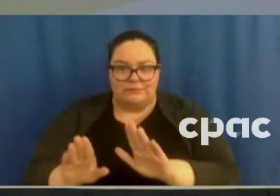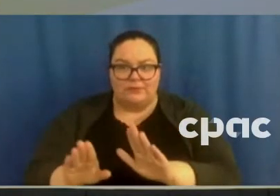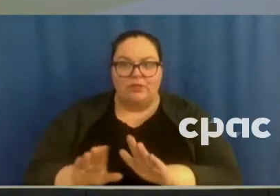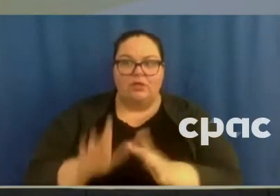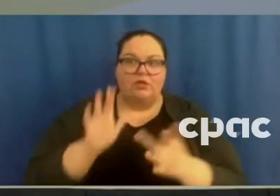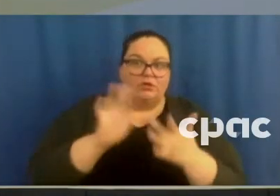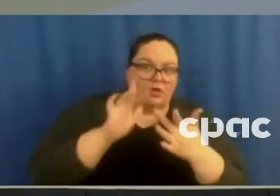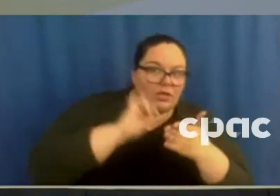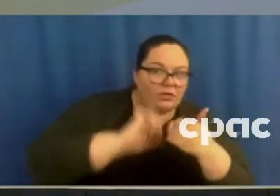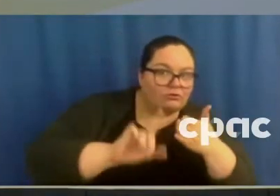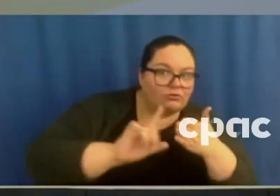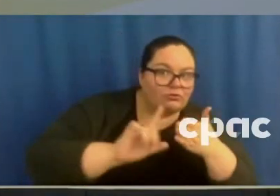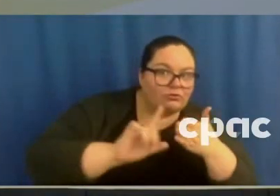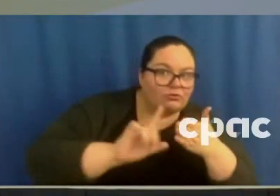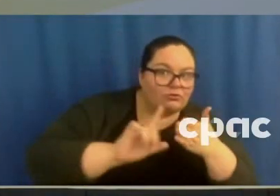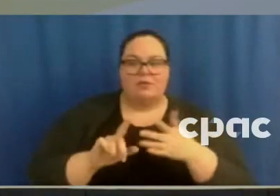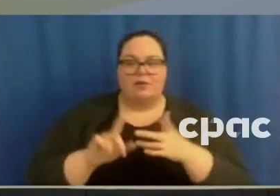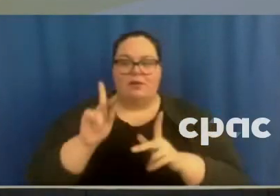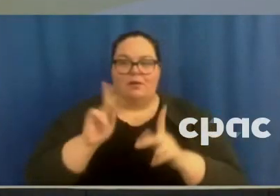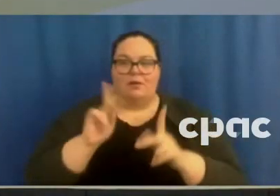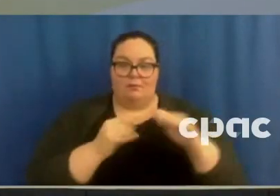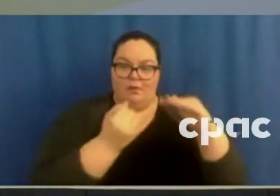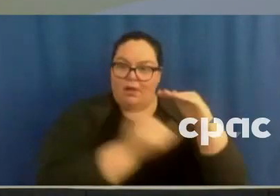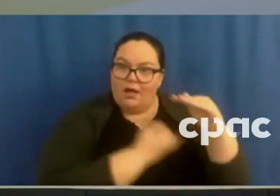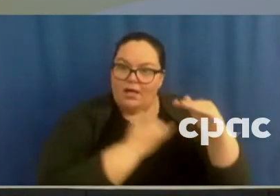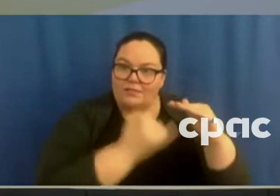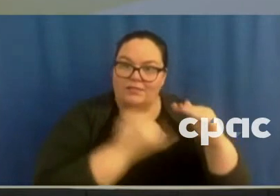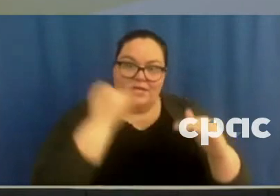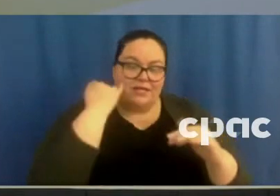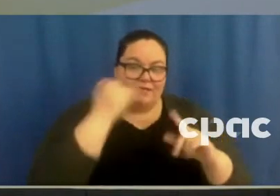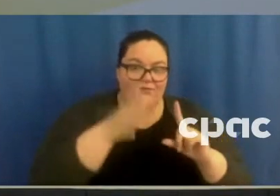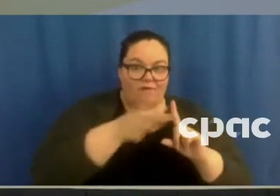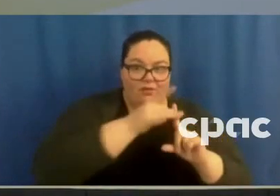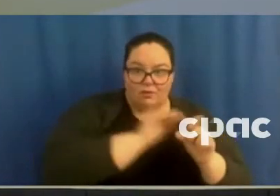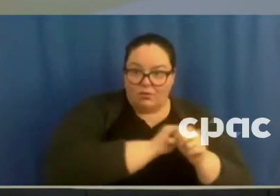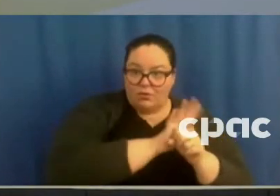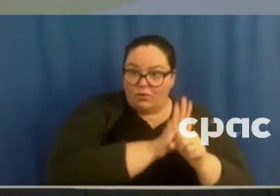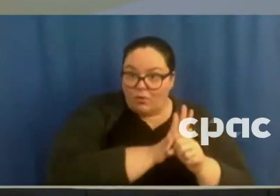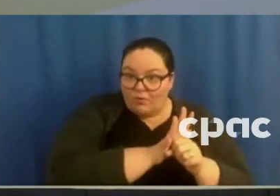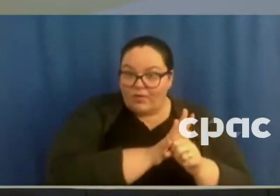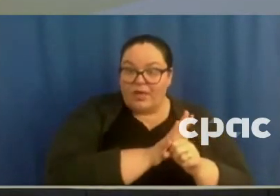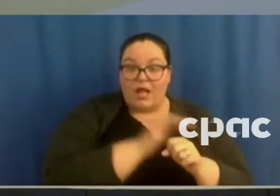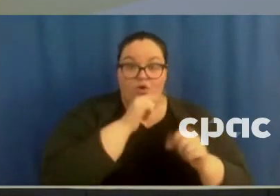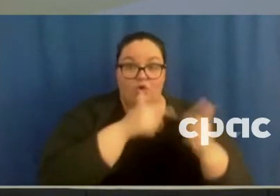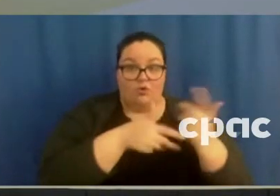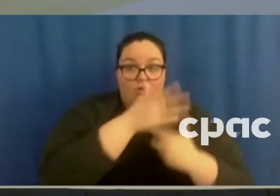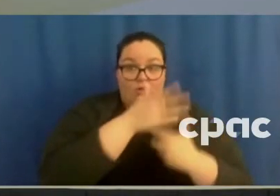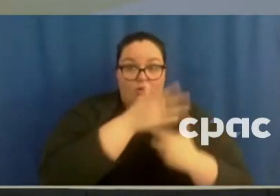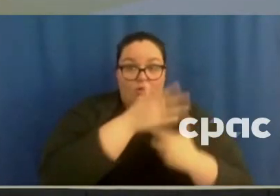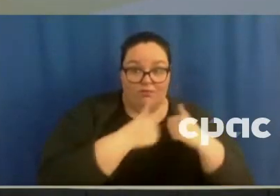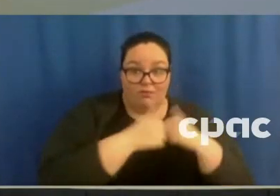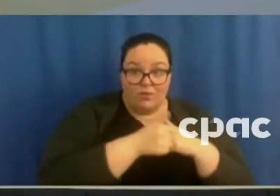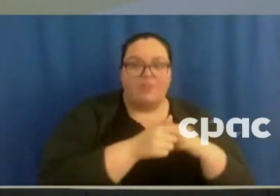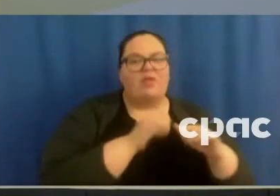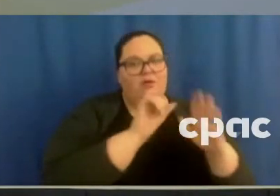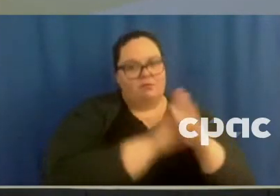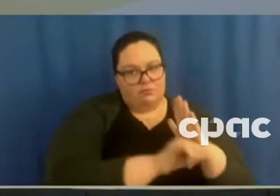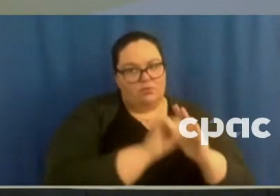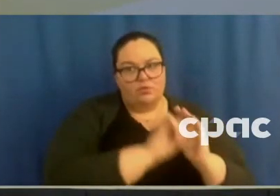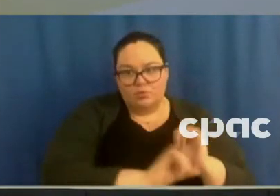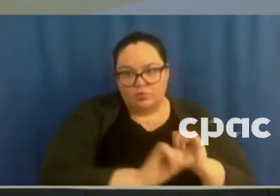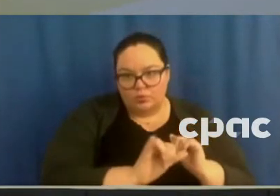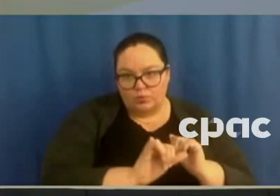tracing, the quarantine of both cases and close contacts, and we will be completing our comprehensive contact tracing of all our